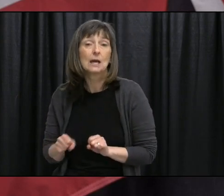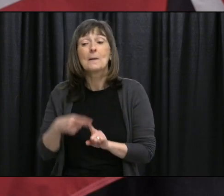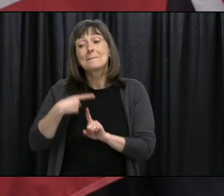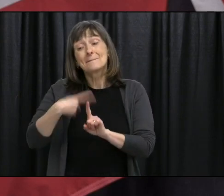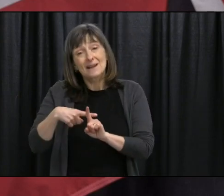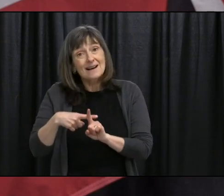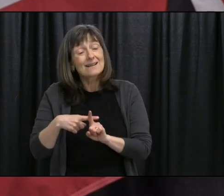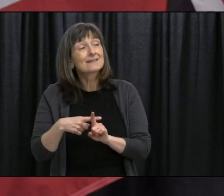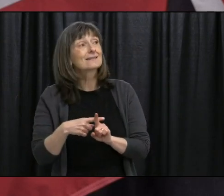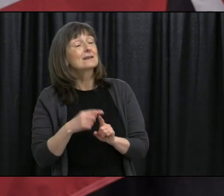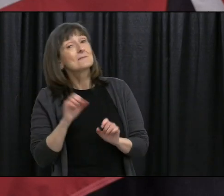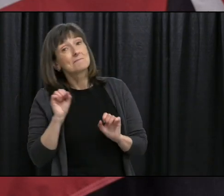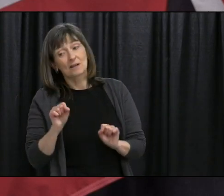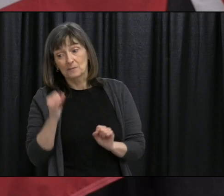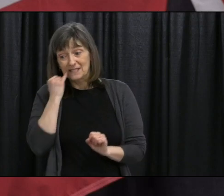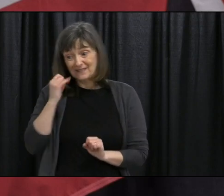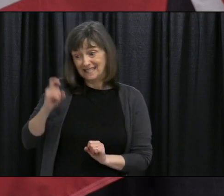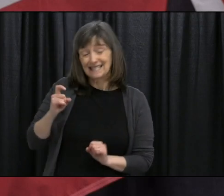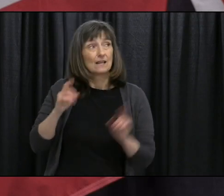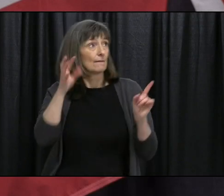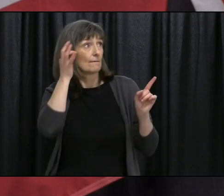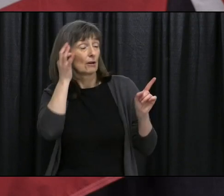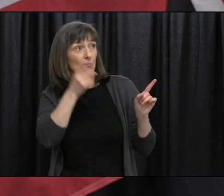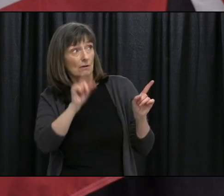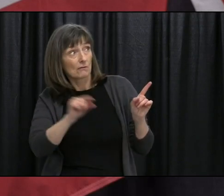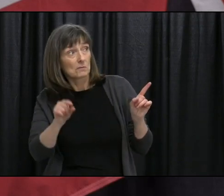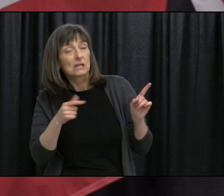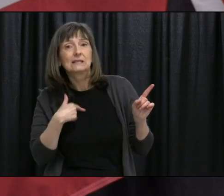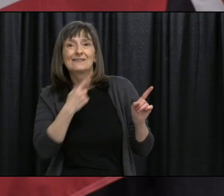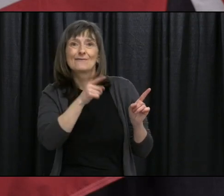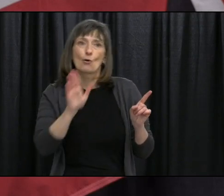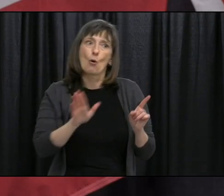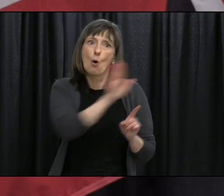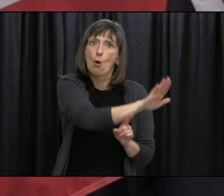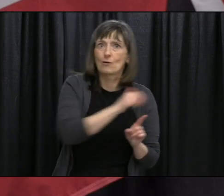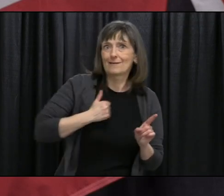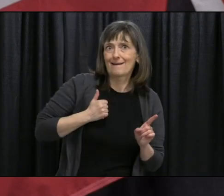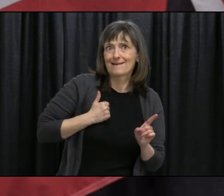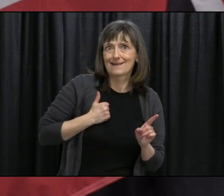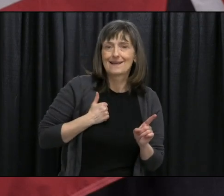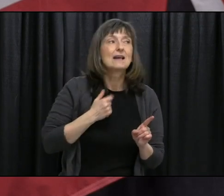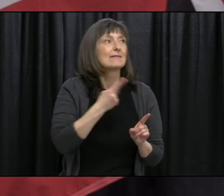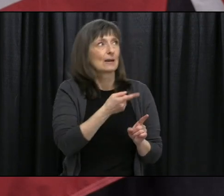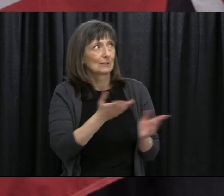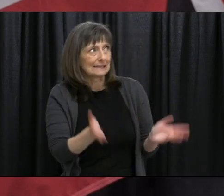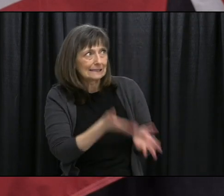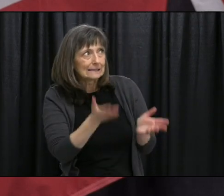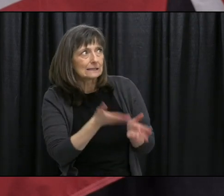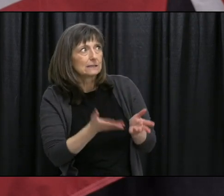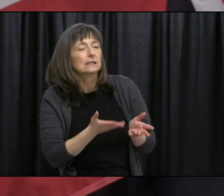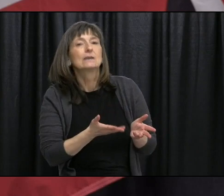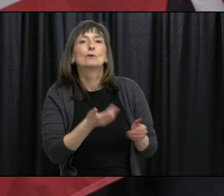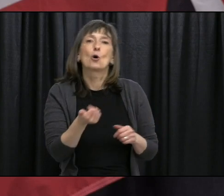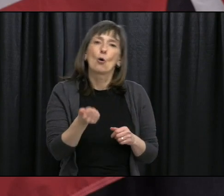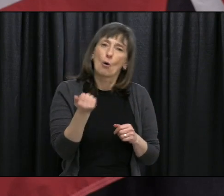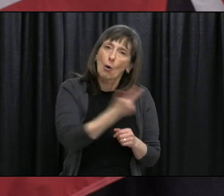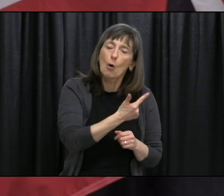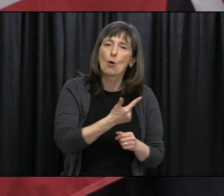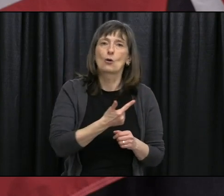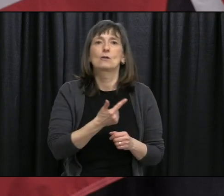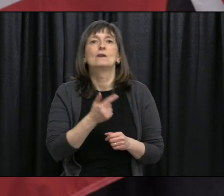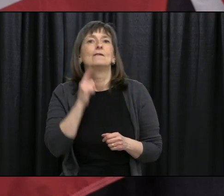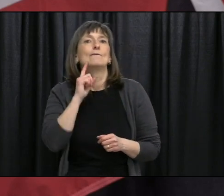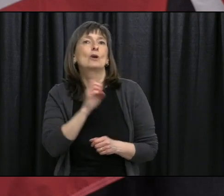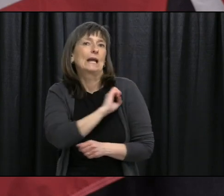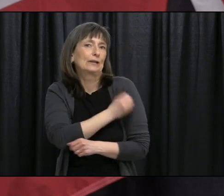something specifically related to the energy sector as well, and that includes our offshore. So all of these measures, once again, is we want to work